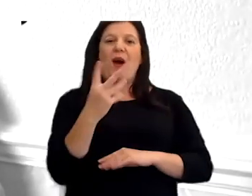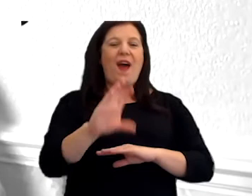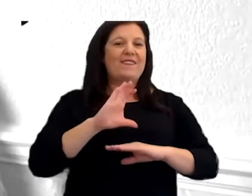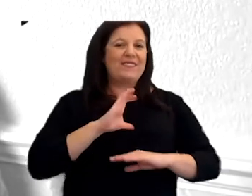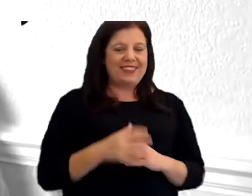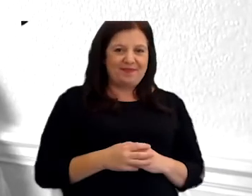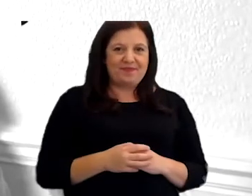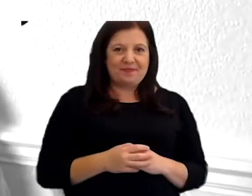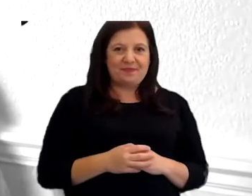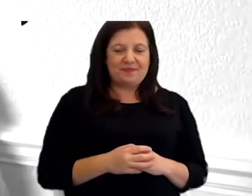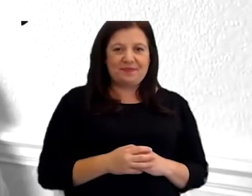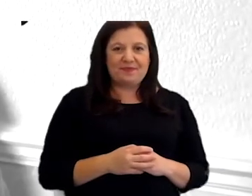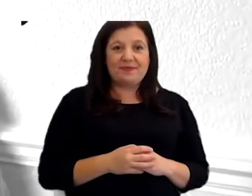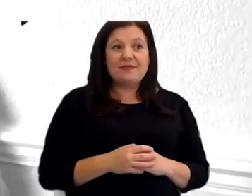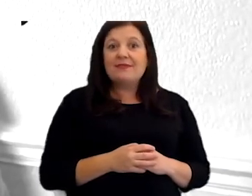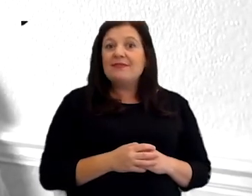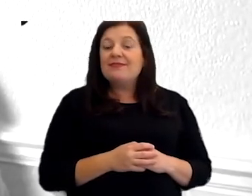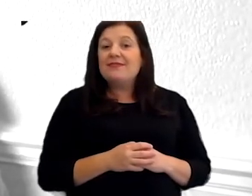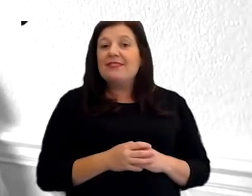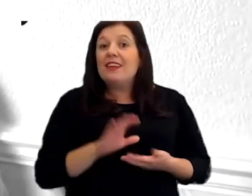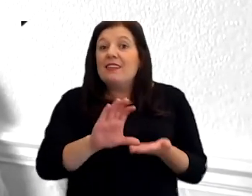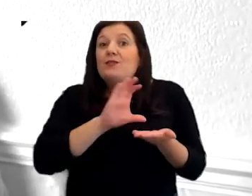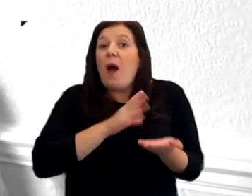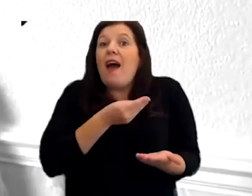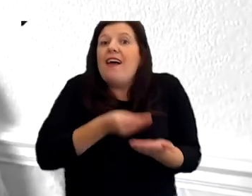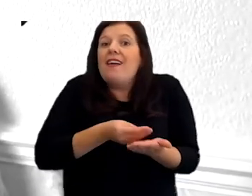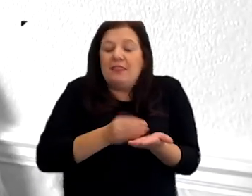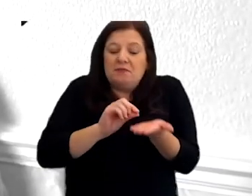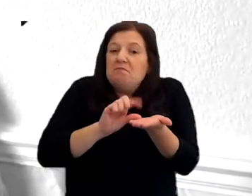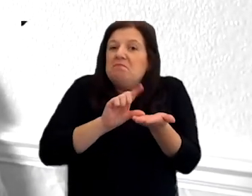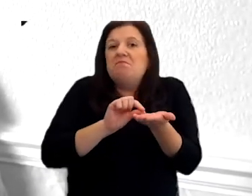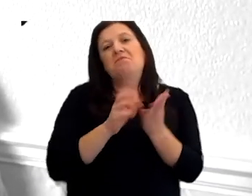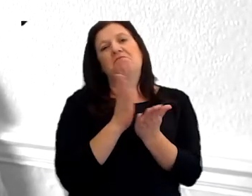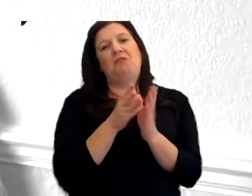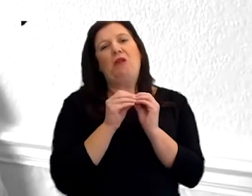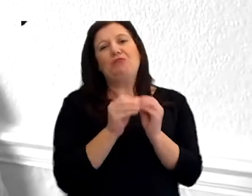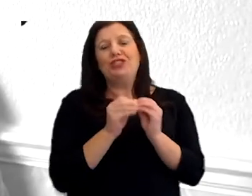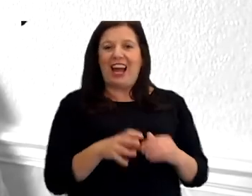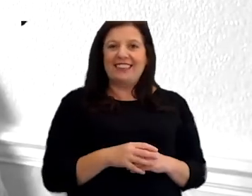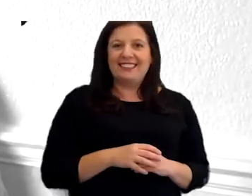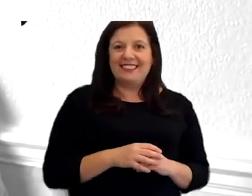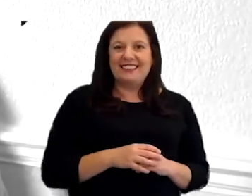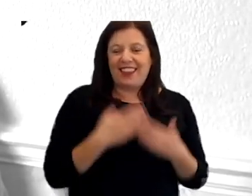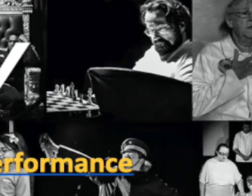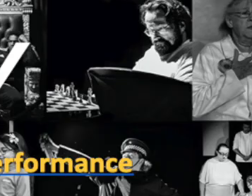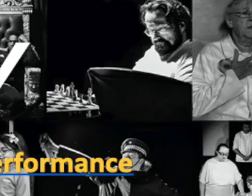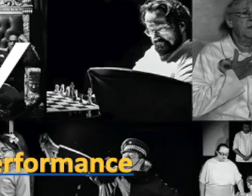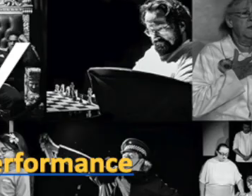donation. Any donations would be greatly appreciated. Thank you.